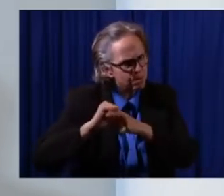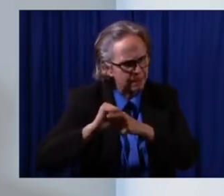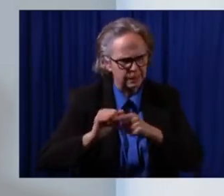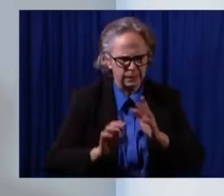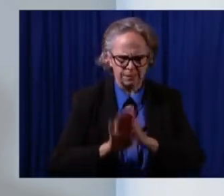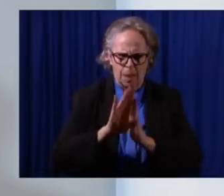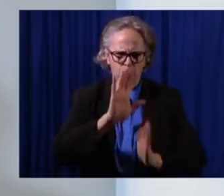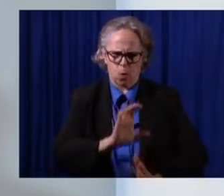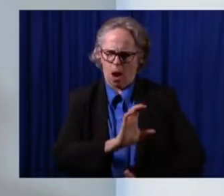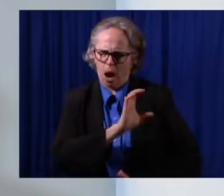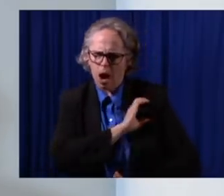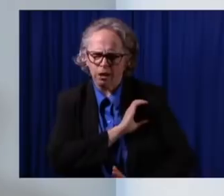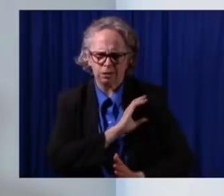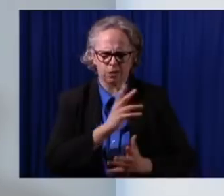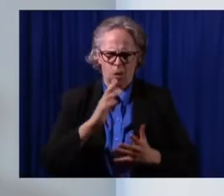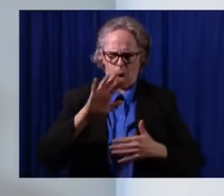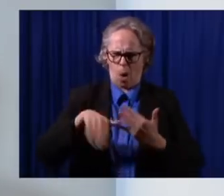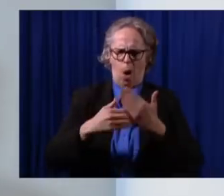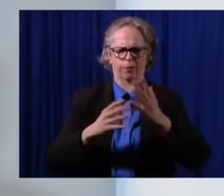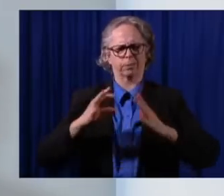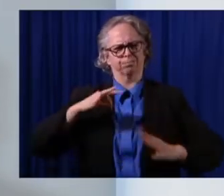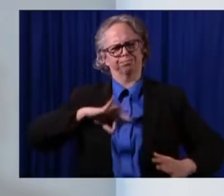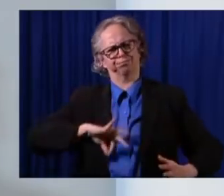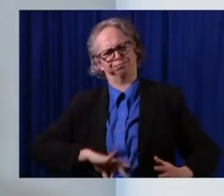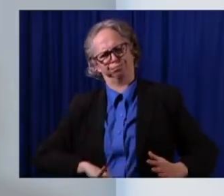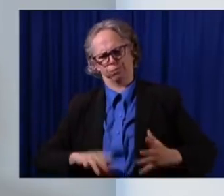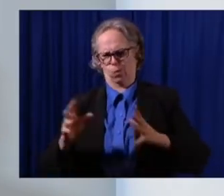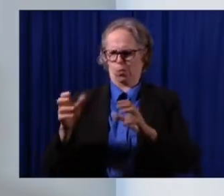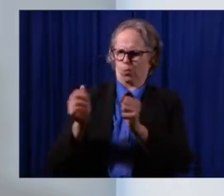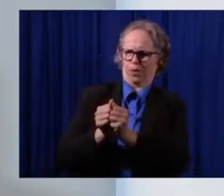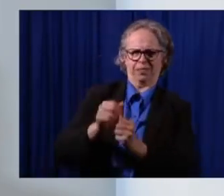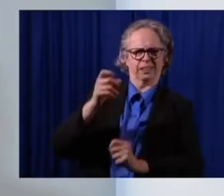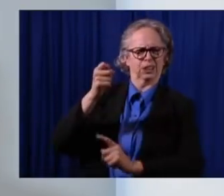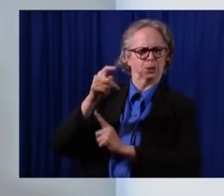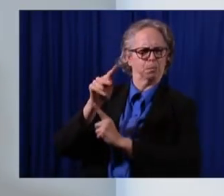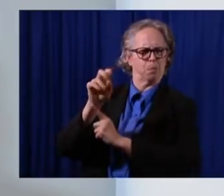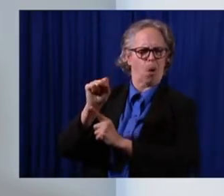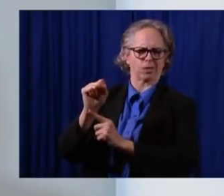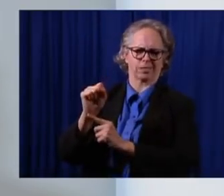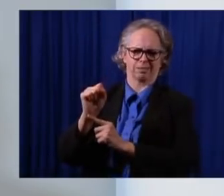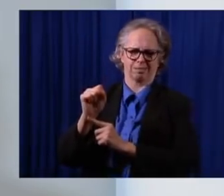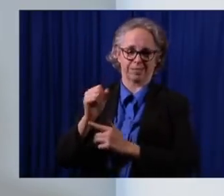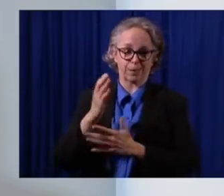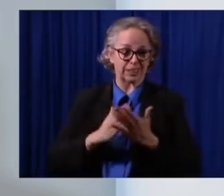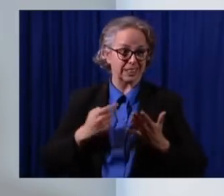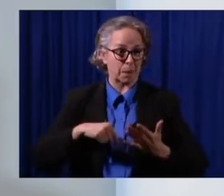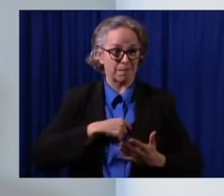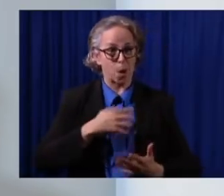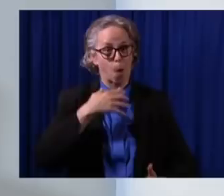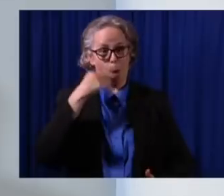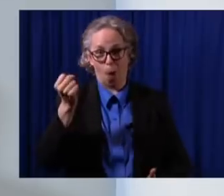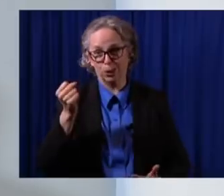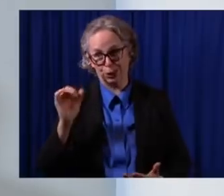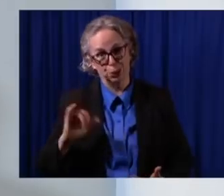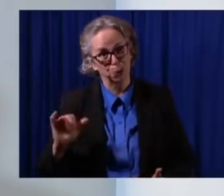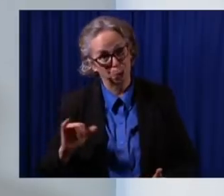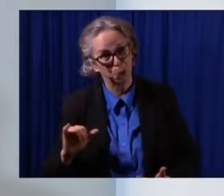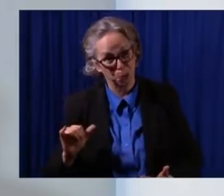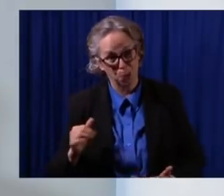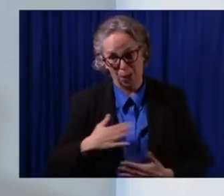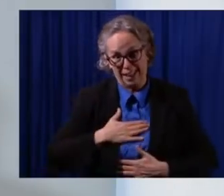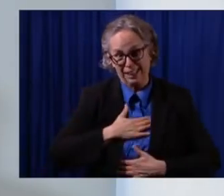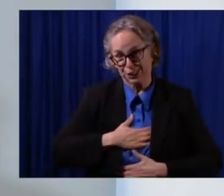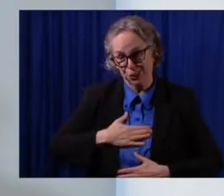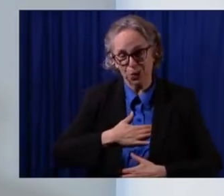does for young people. And some of us who are a little older too, I guess. But we appreciate that collaboration with our